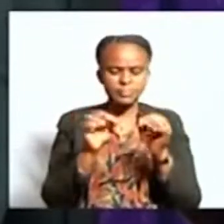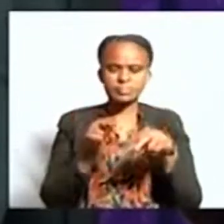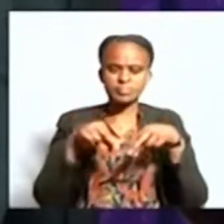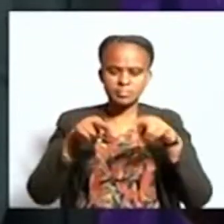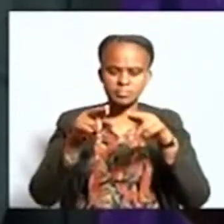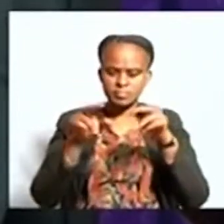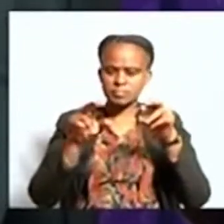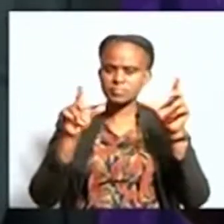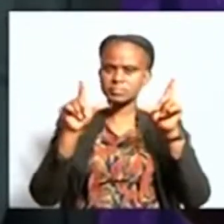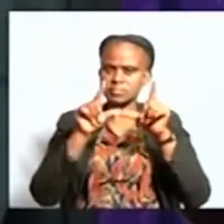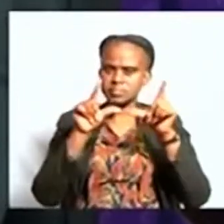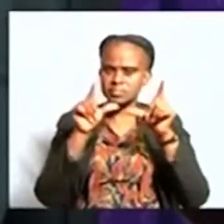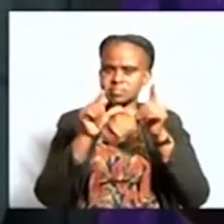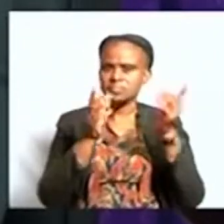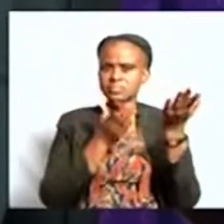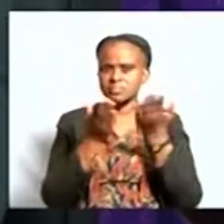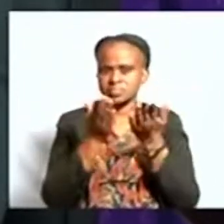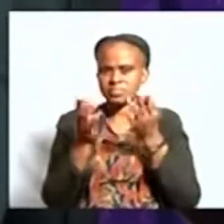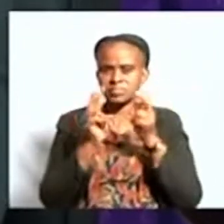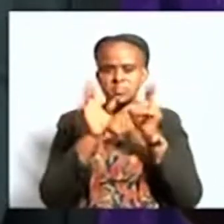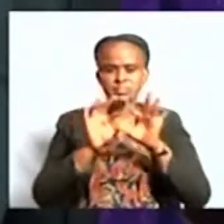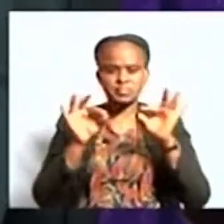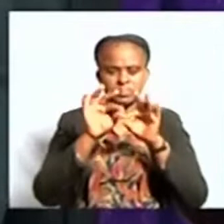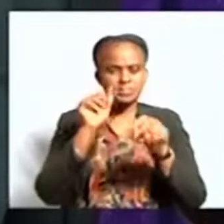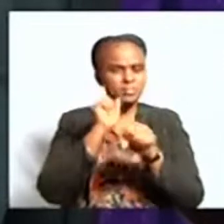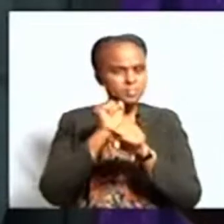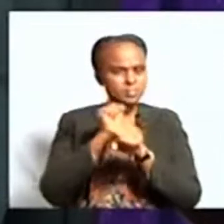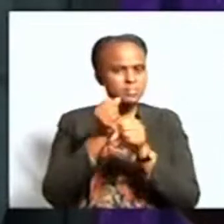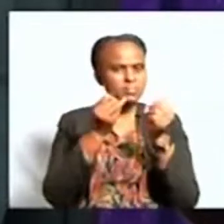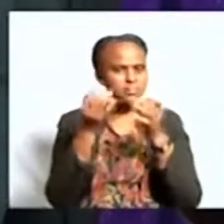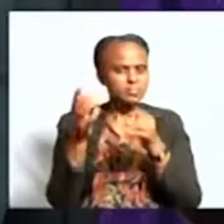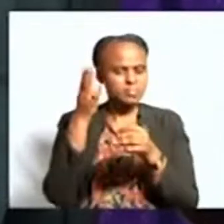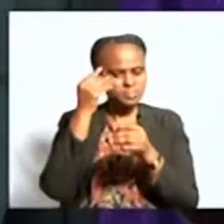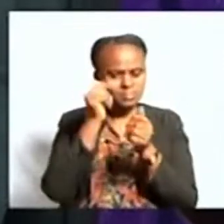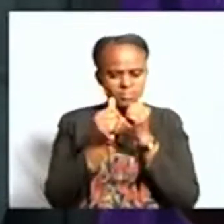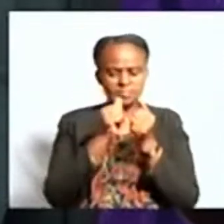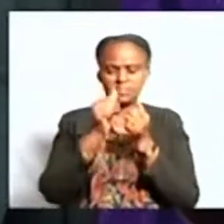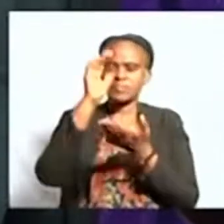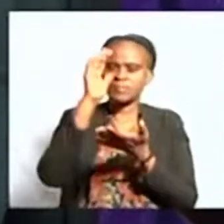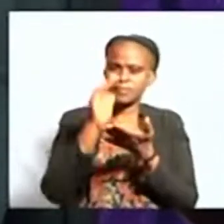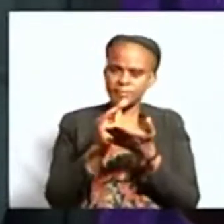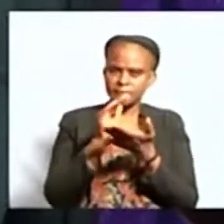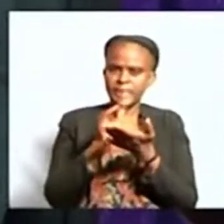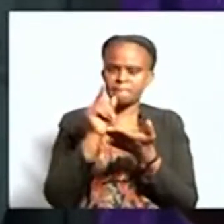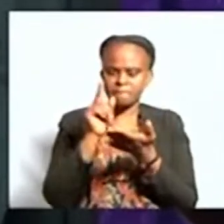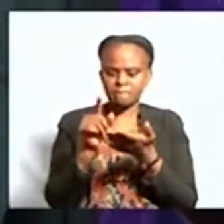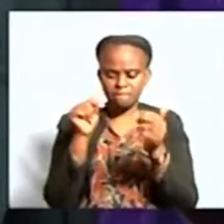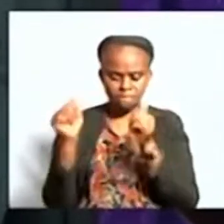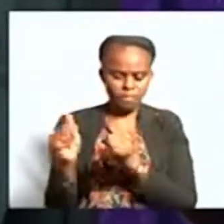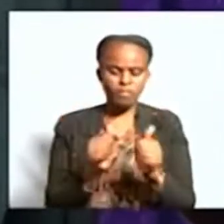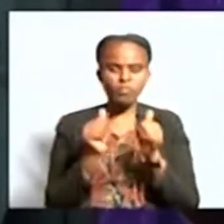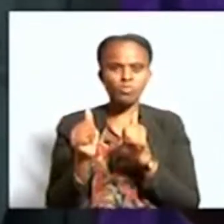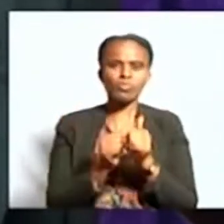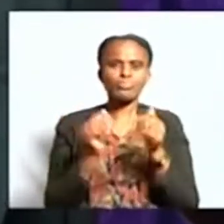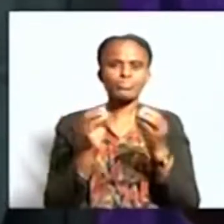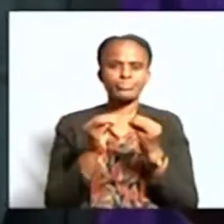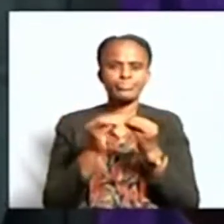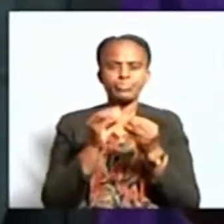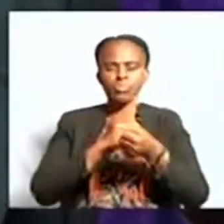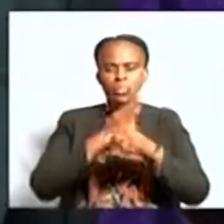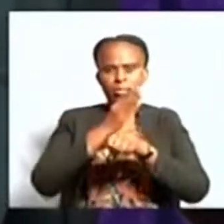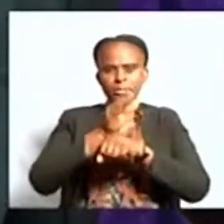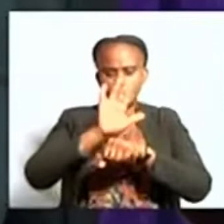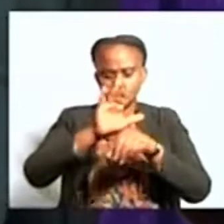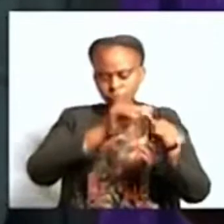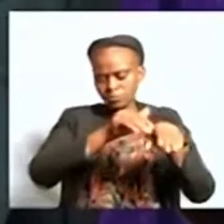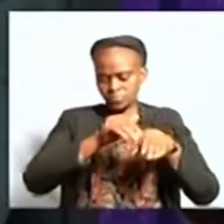service license scheme by most operators is due to the reduced enforcement activities after the